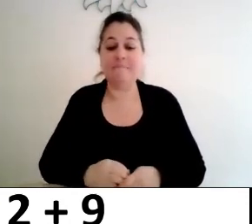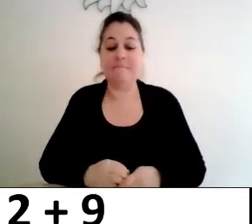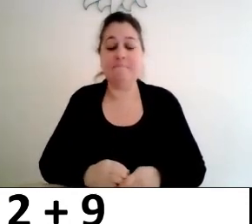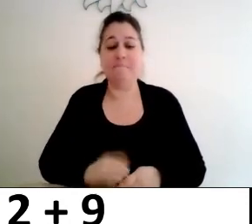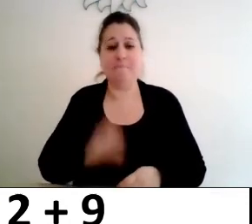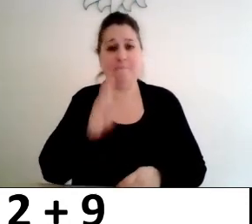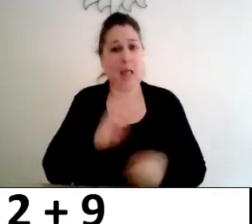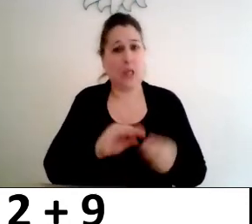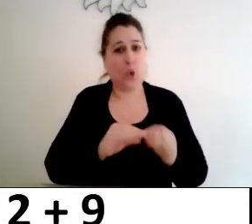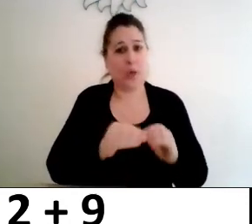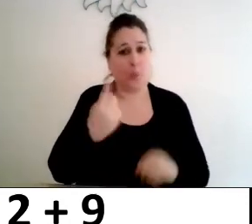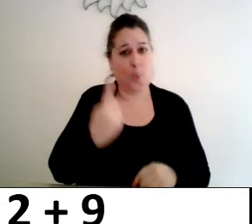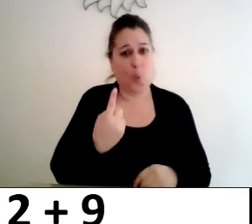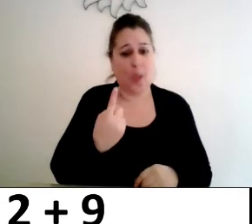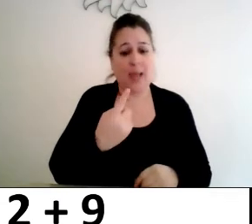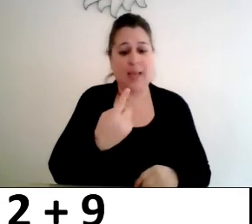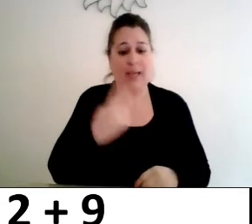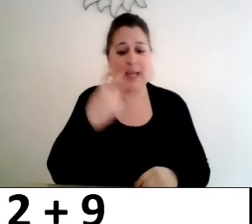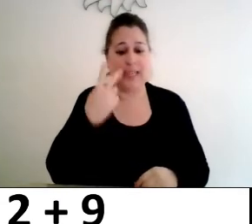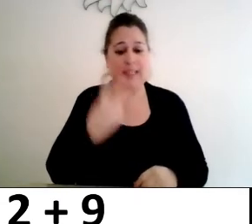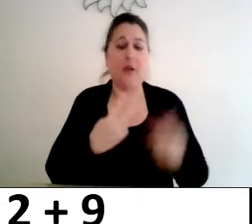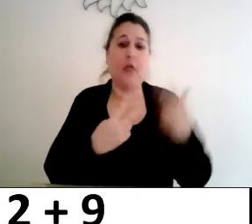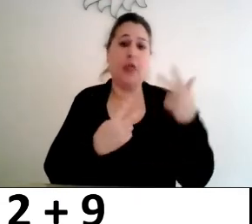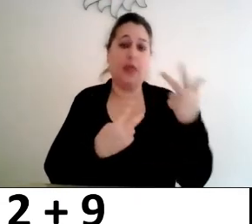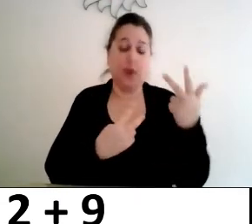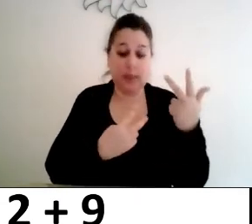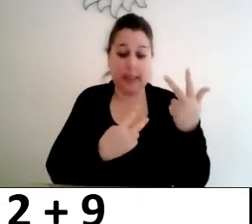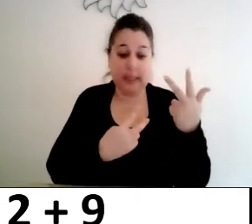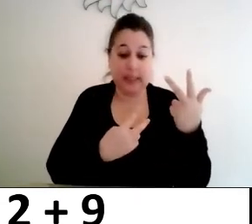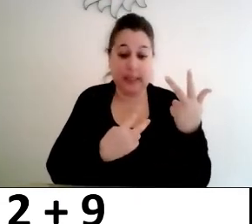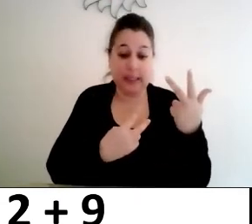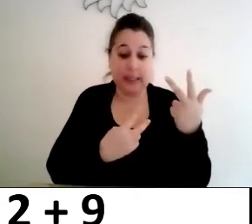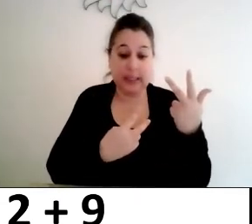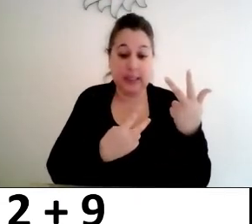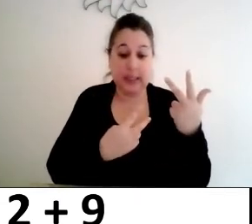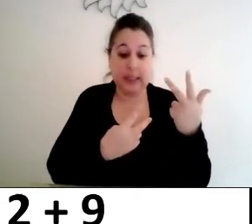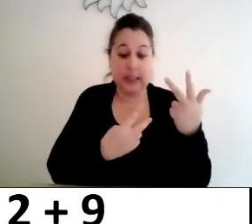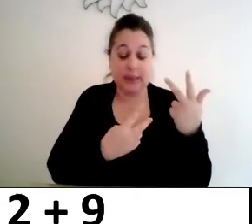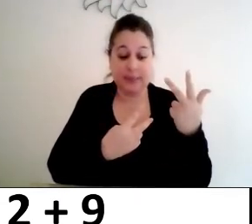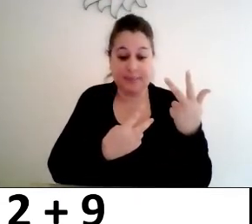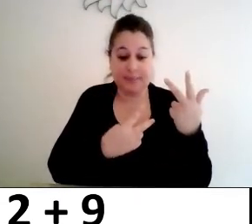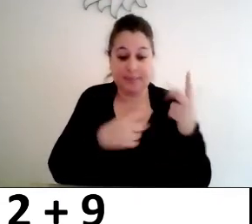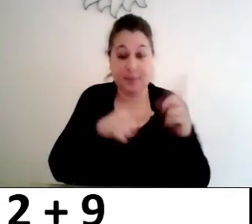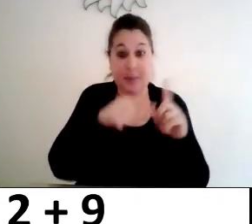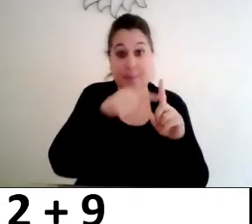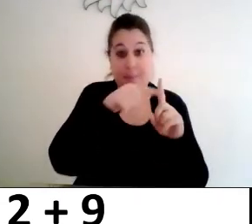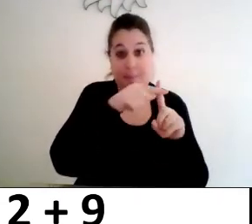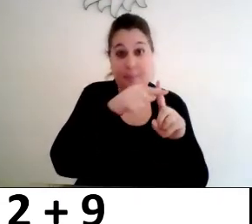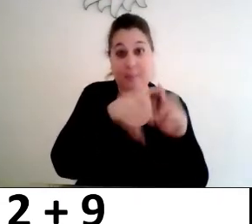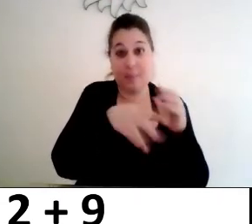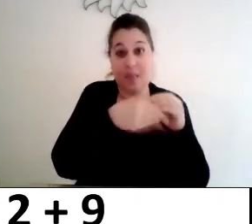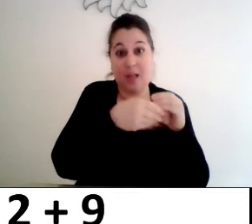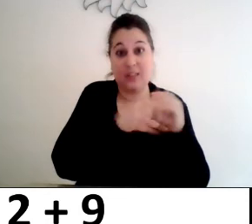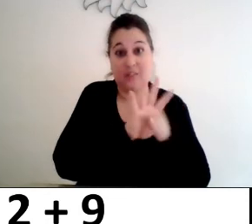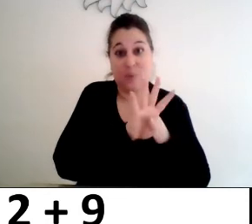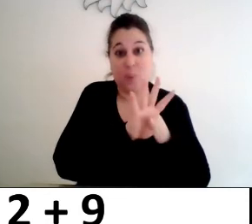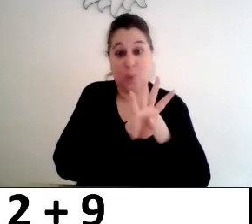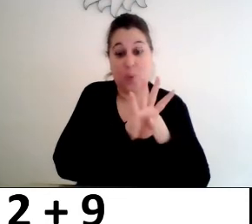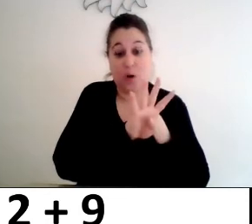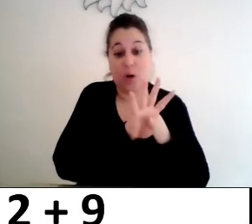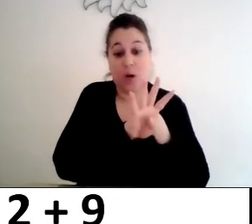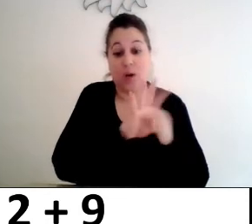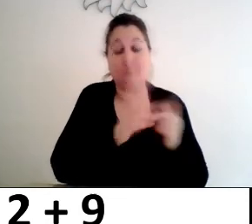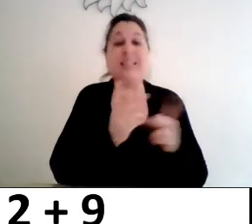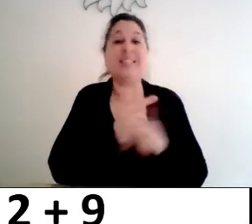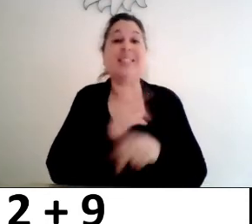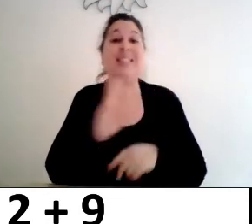PEMDAS. Okay. So I have this problem right here, 3 plus 4 times 6. Okay. I'm going to want to ask